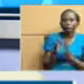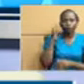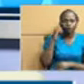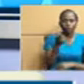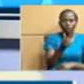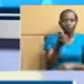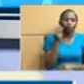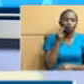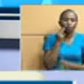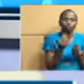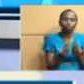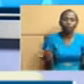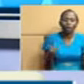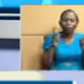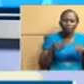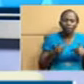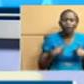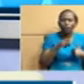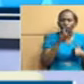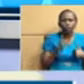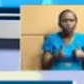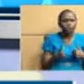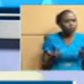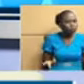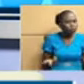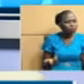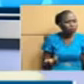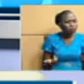6 million children, there has to be questions. How come